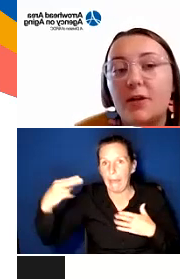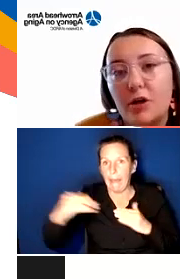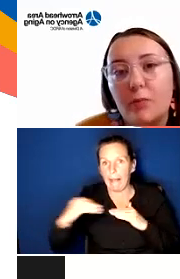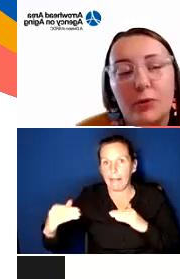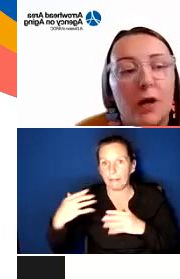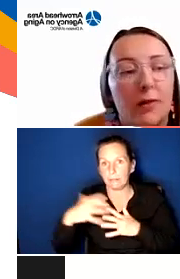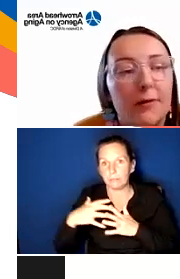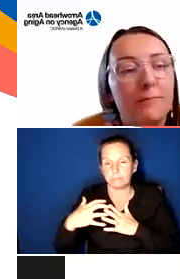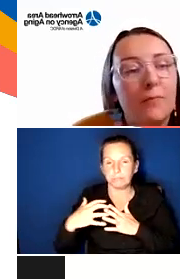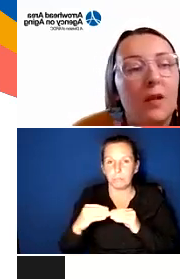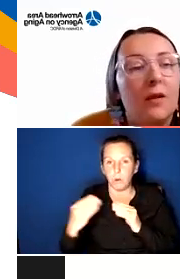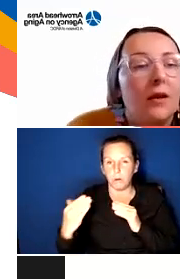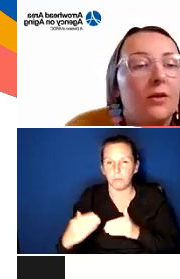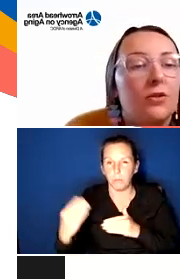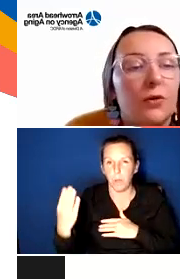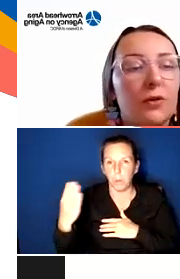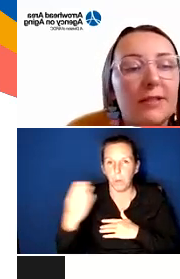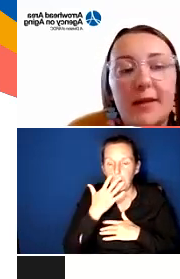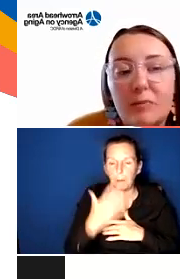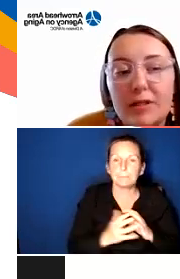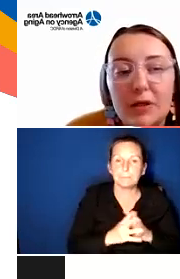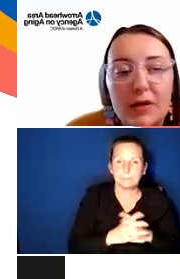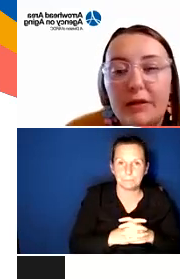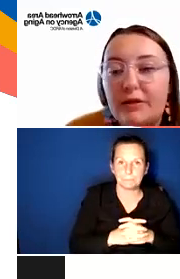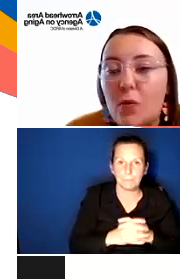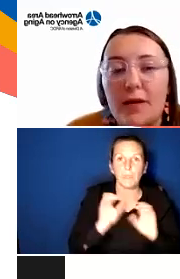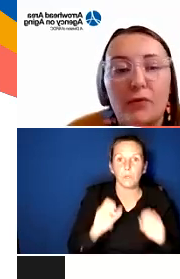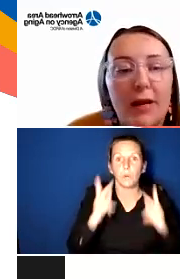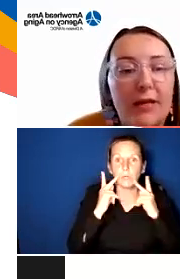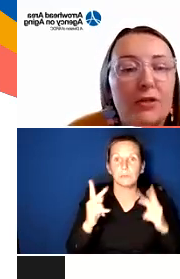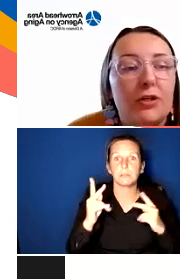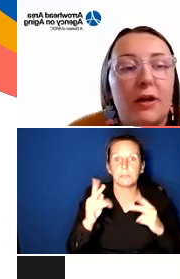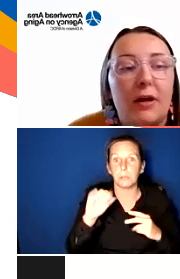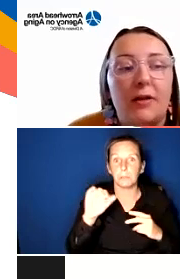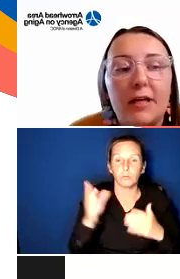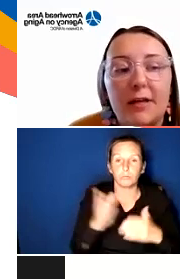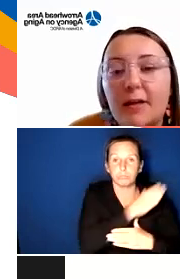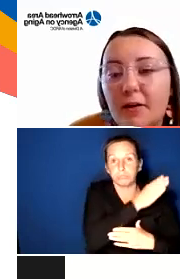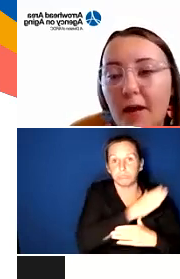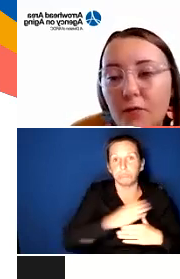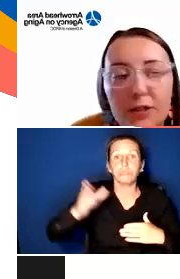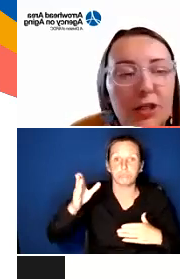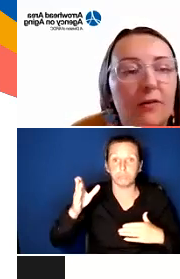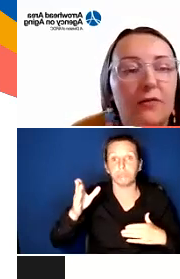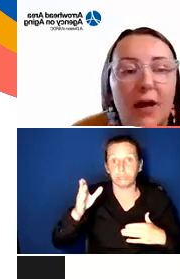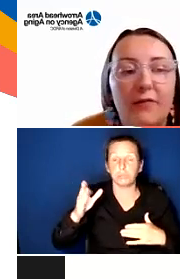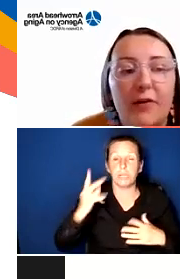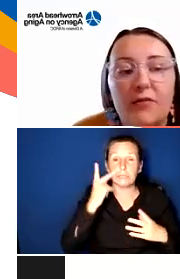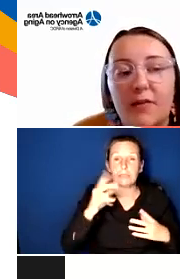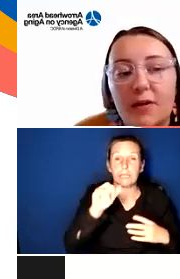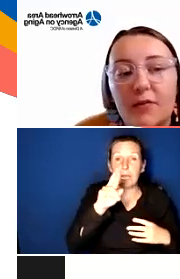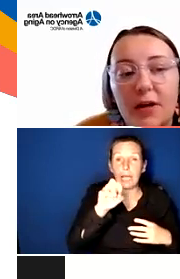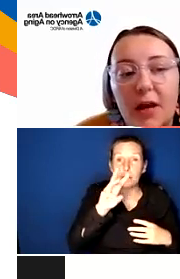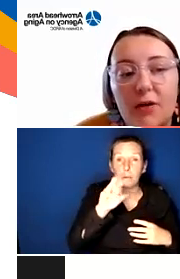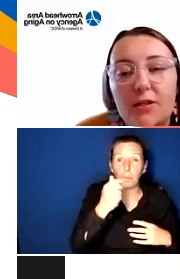with the darker blue color. So you can see that in Minnesota, there is quite a range. Looking at the Arrowhead region, 5 out